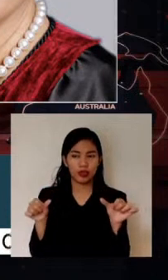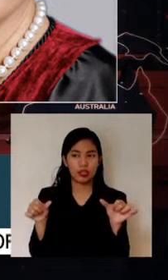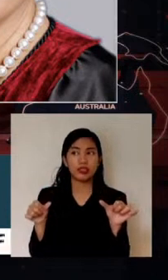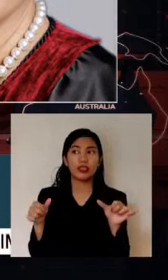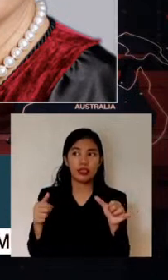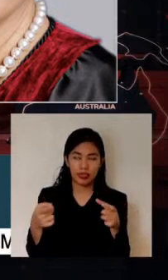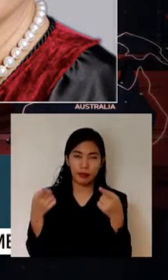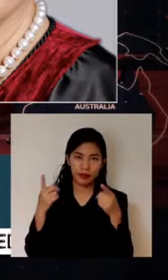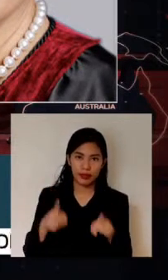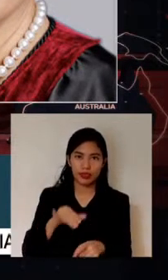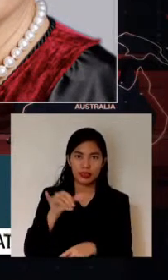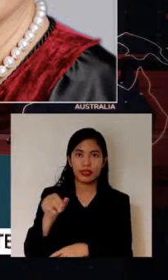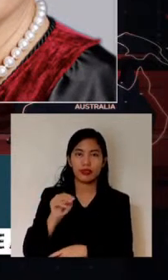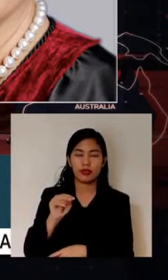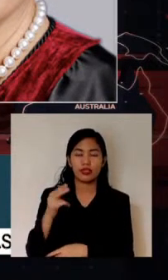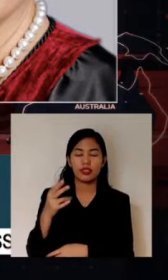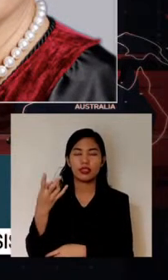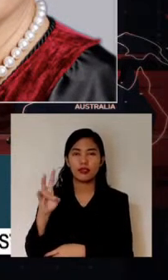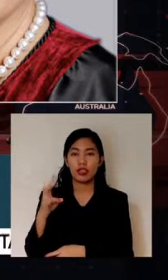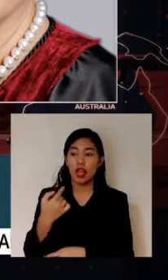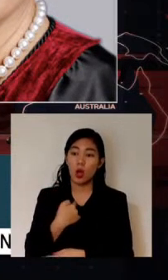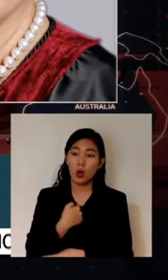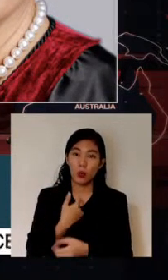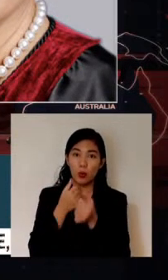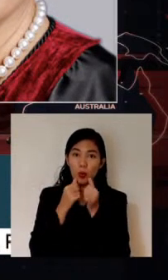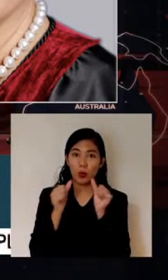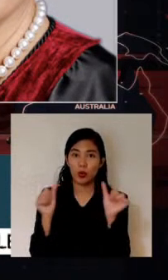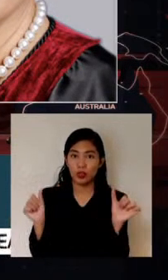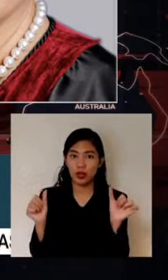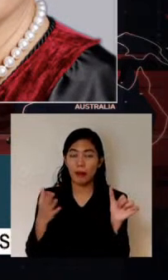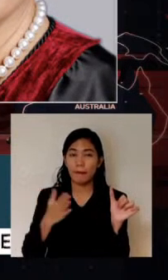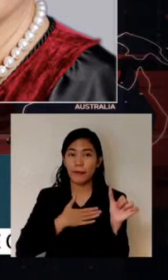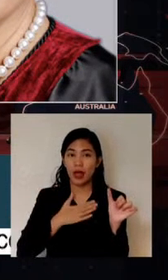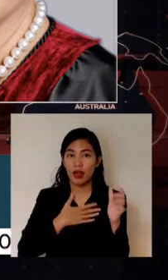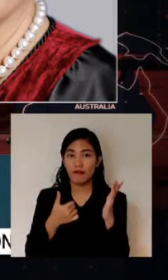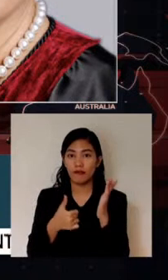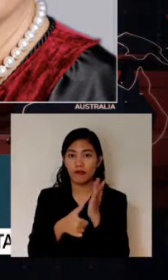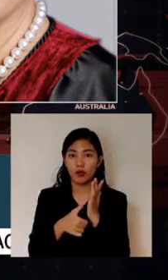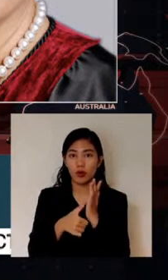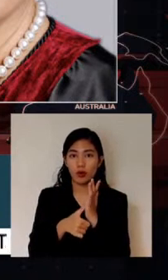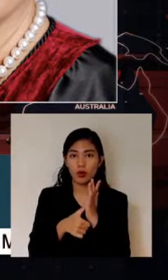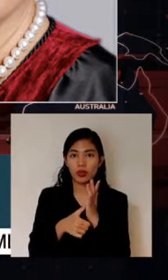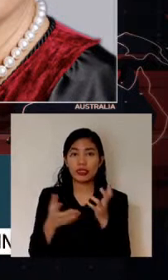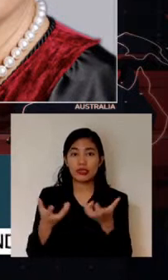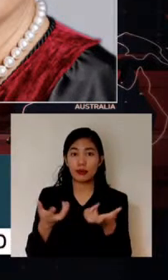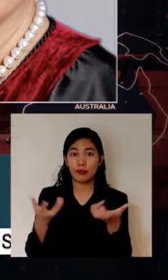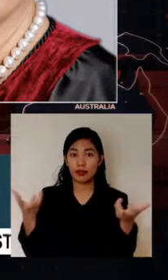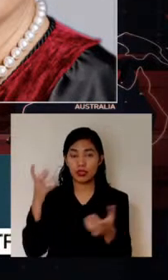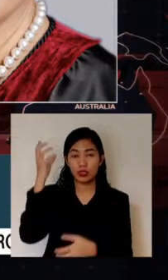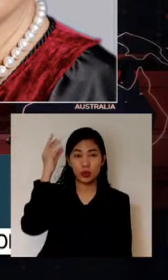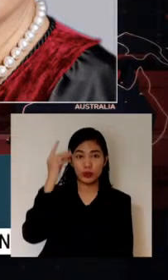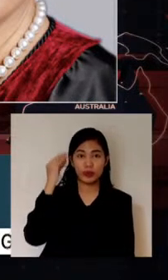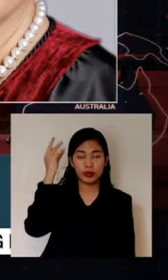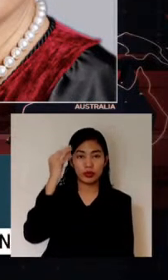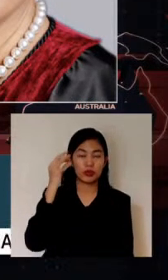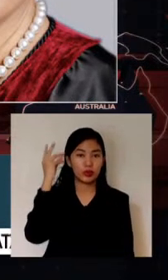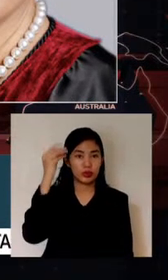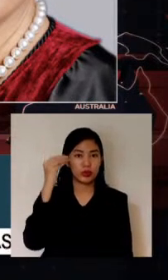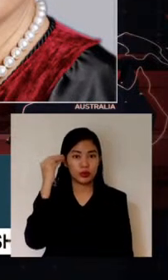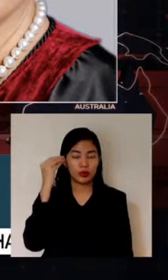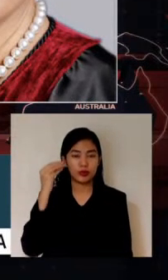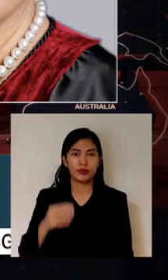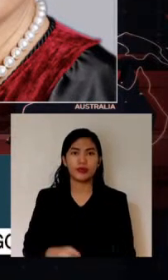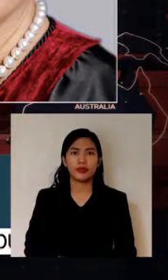di niya nilabas. Ako, nilabas ko yung voto ko in a separate opinion. The separate opinion is a